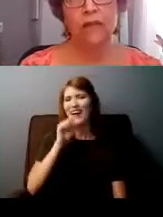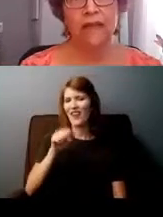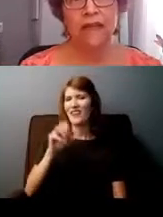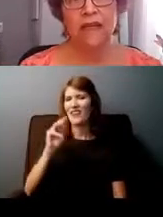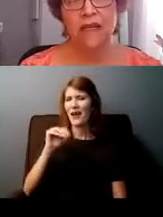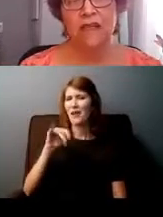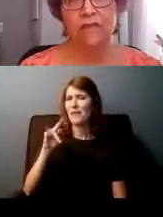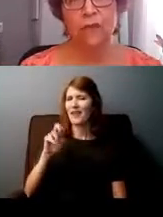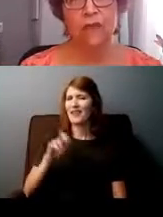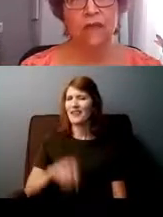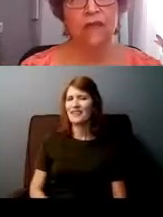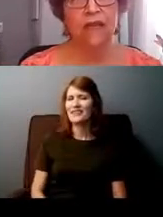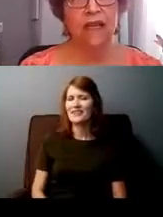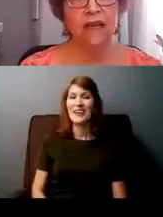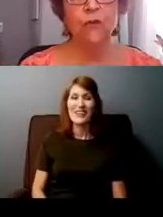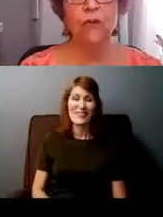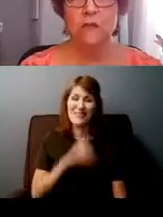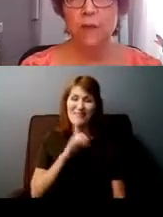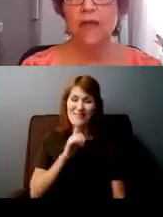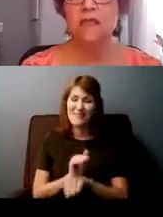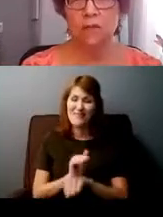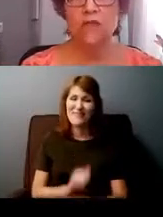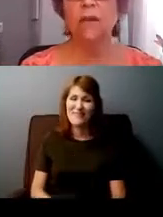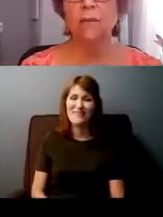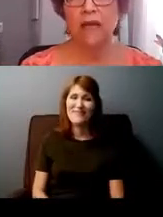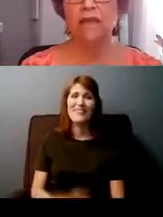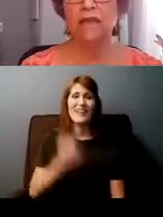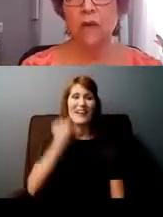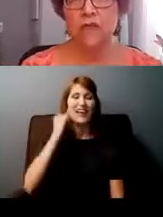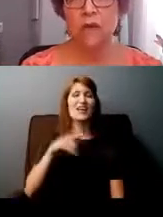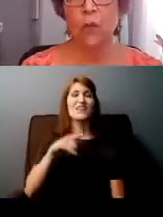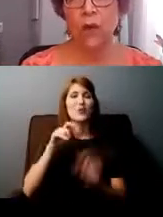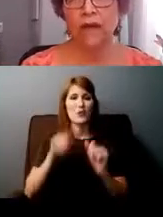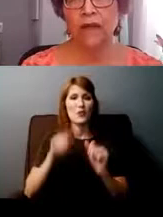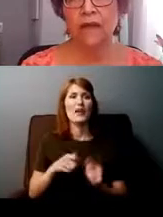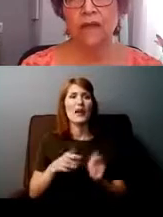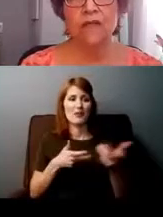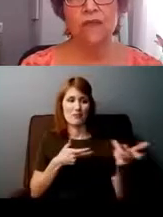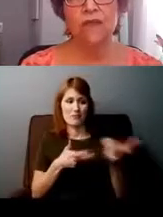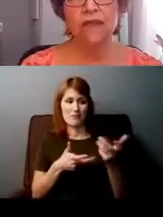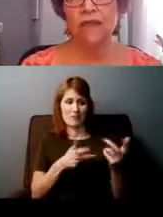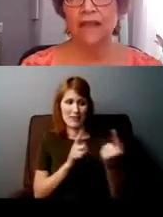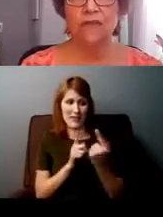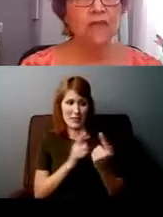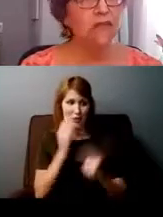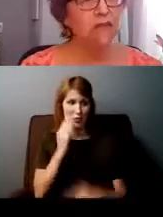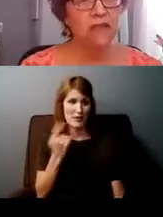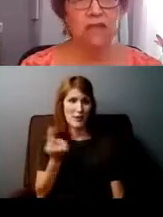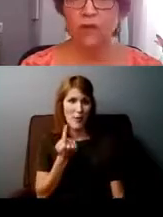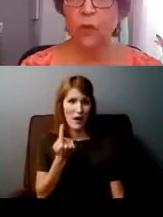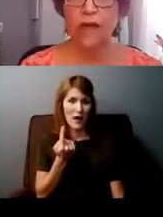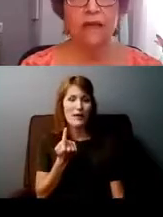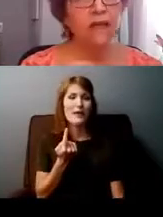It really is. If you can spend some time getting to know someone, certainly if